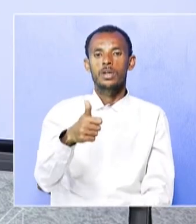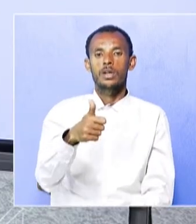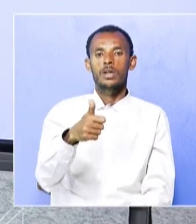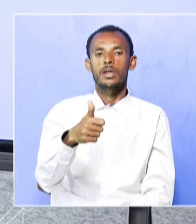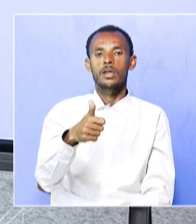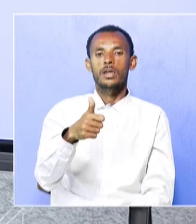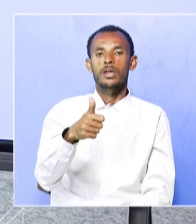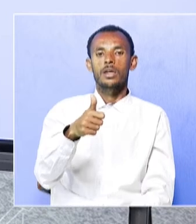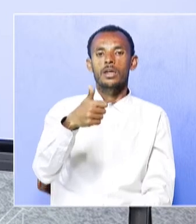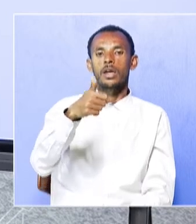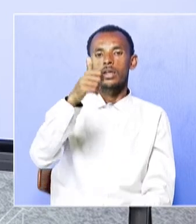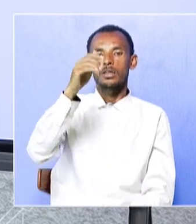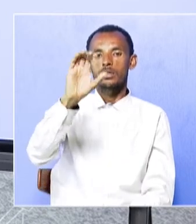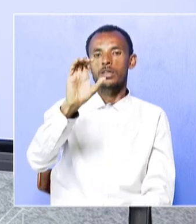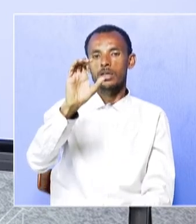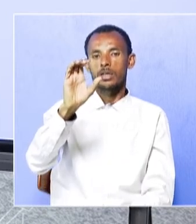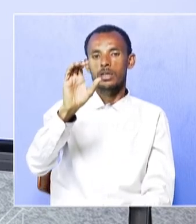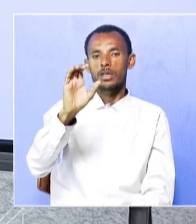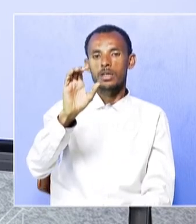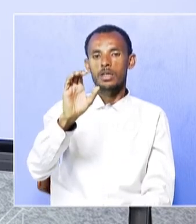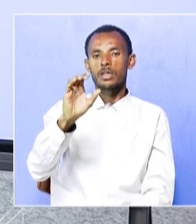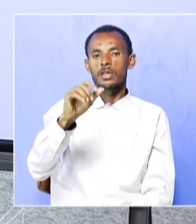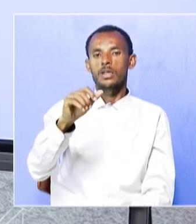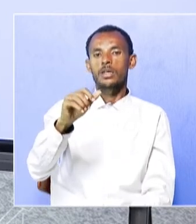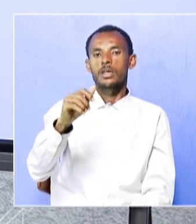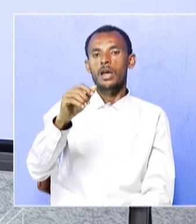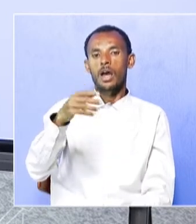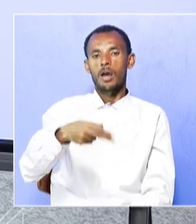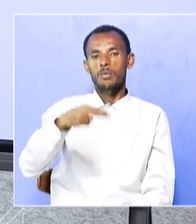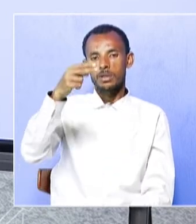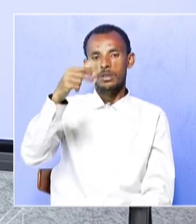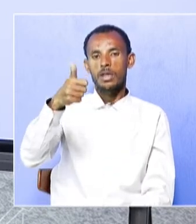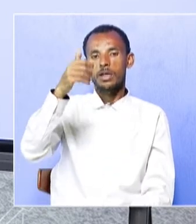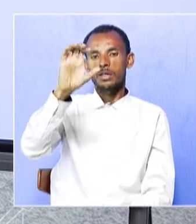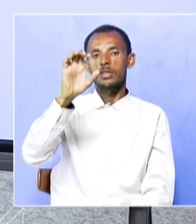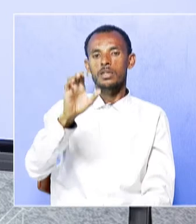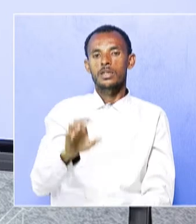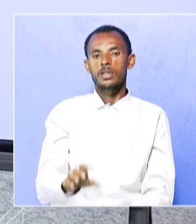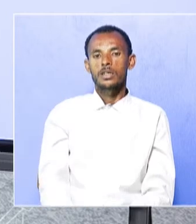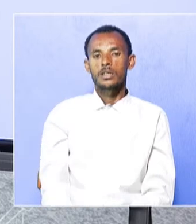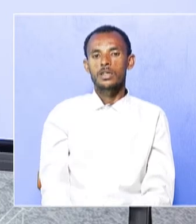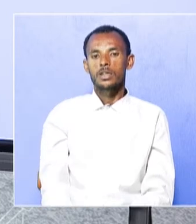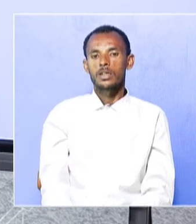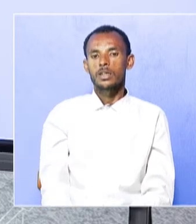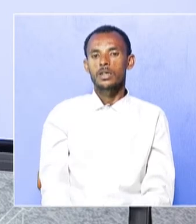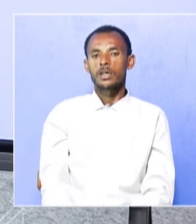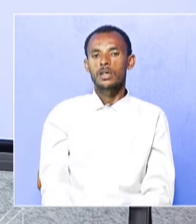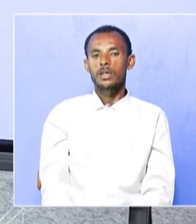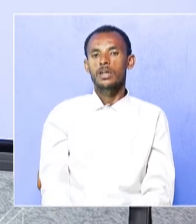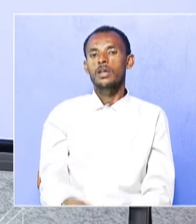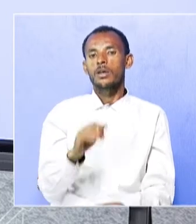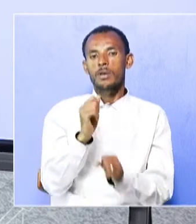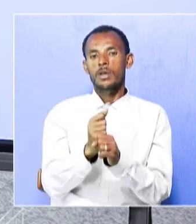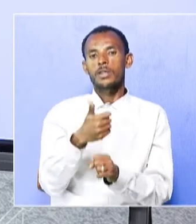make it C, okay? Because the hypotenuse in this case is AC. So I need you to correct in this way. Make